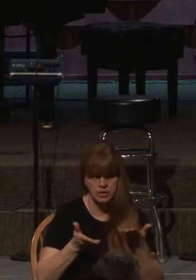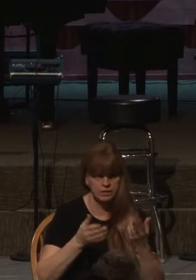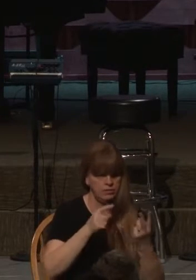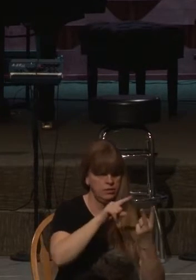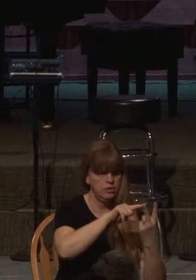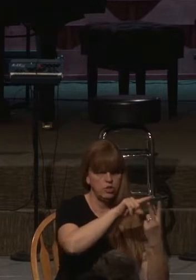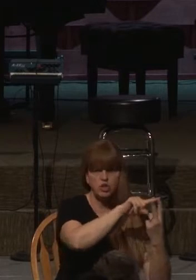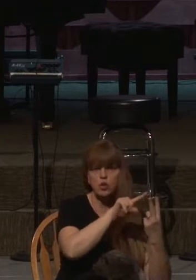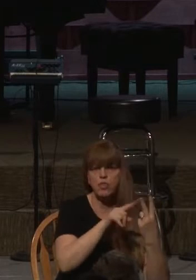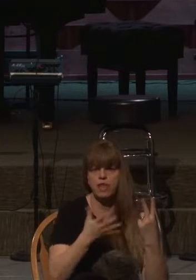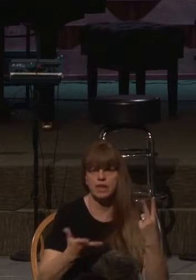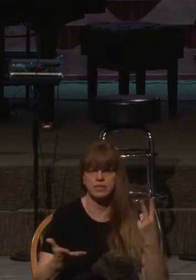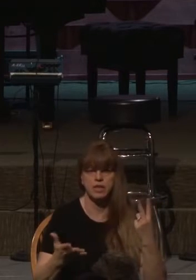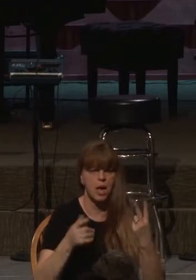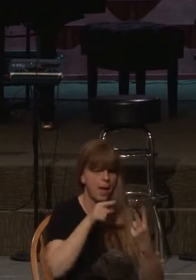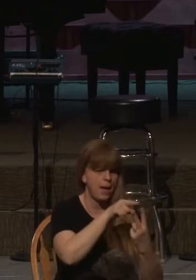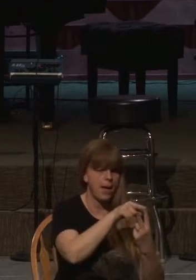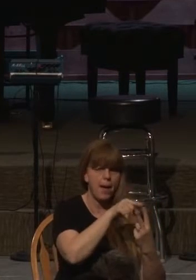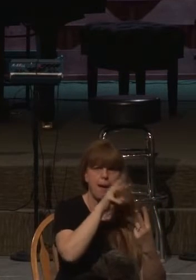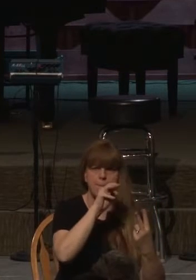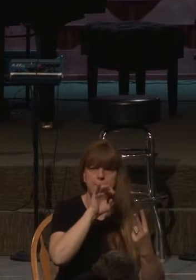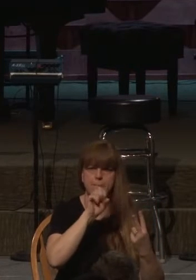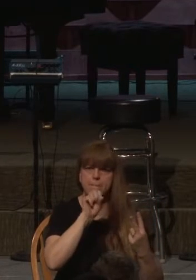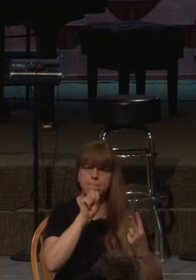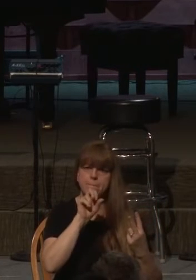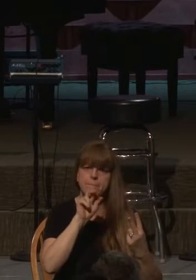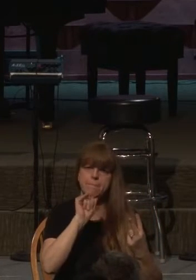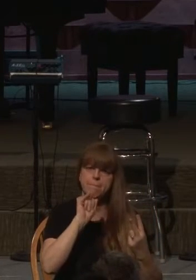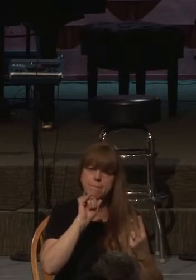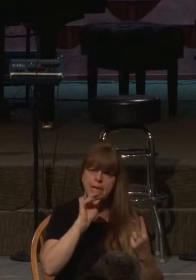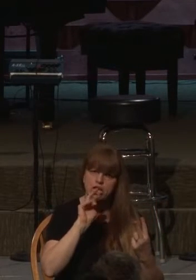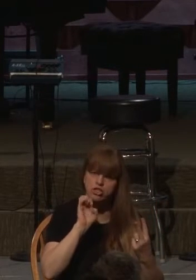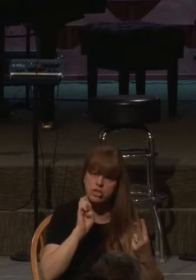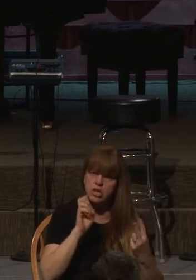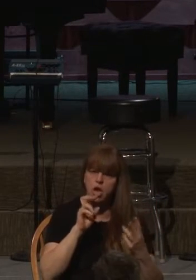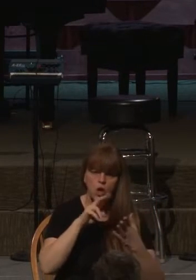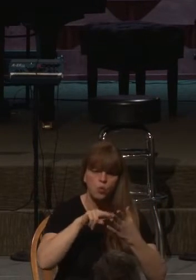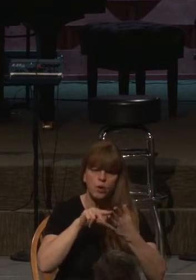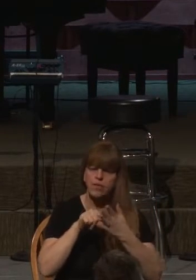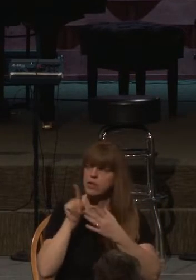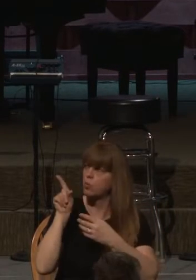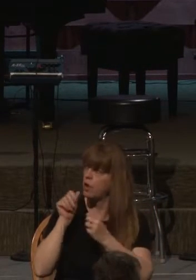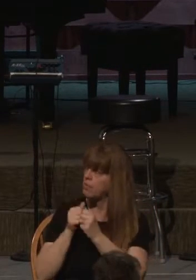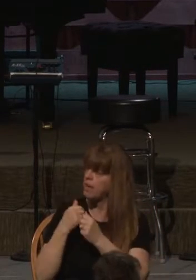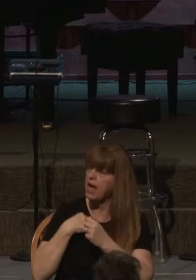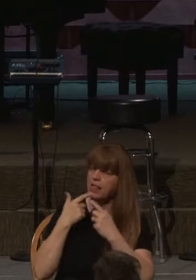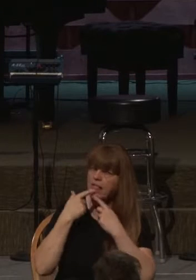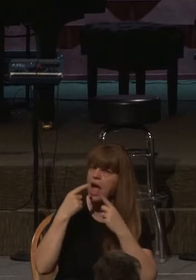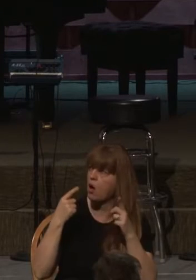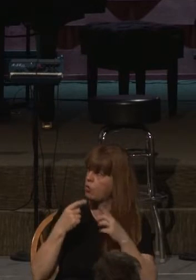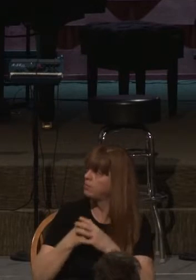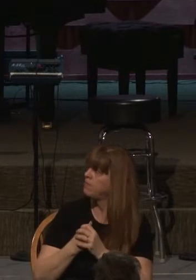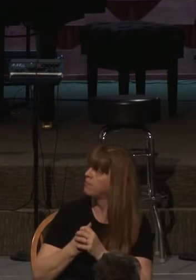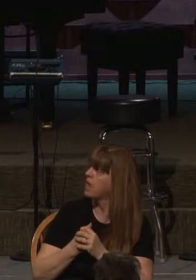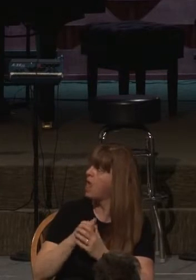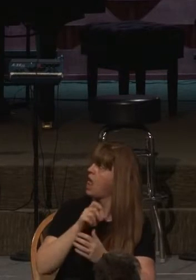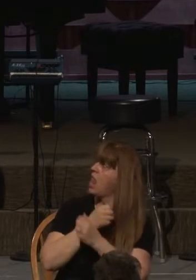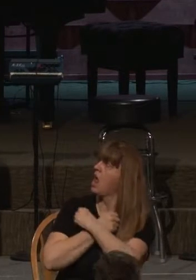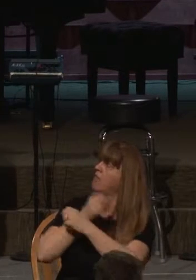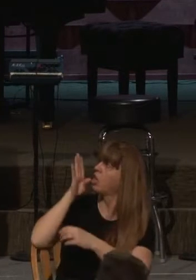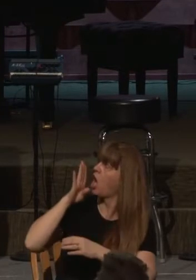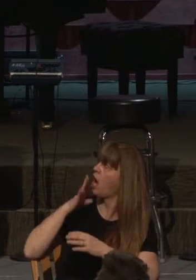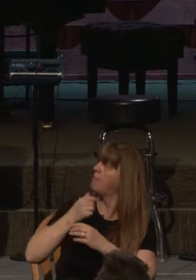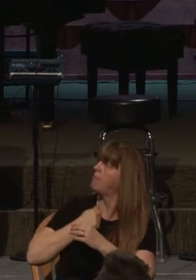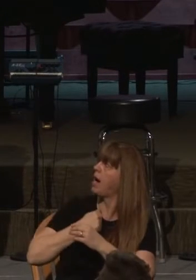things. First, a mission. We're going to put it on the screen. I want you to read this mission with me aloud, if you would, please. Love